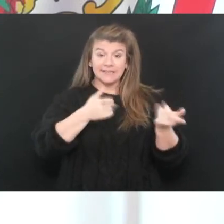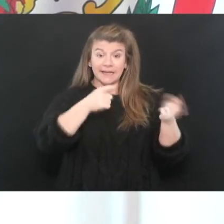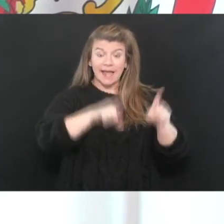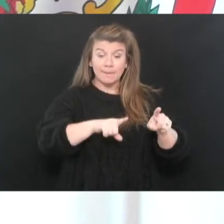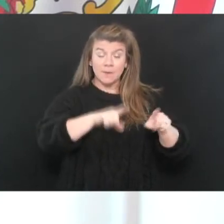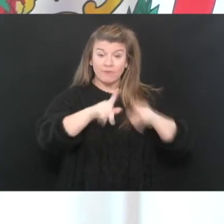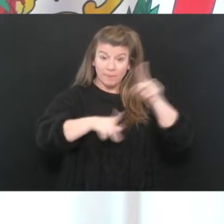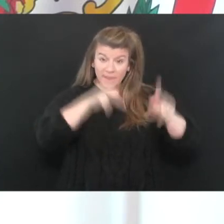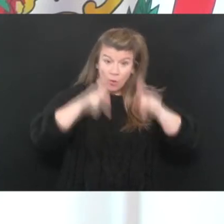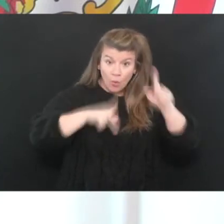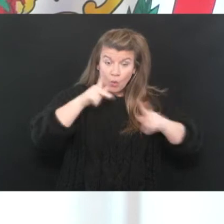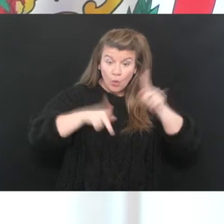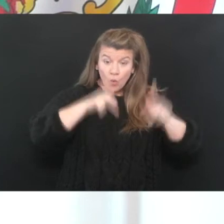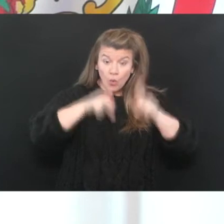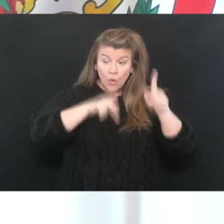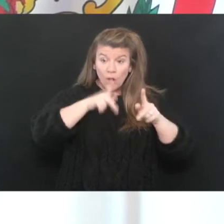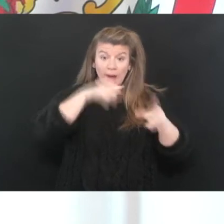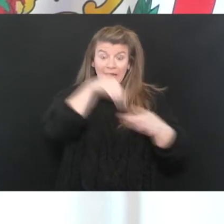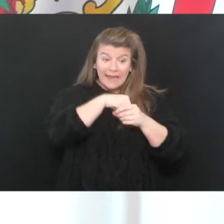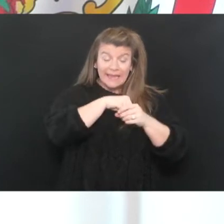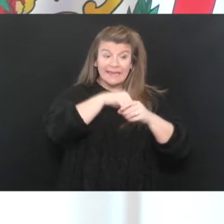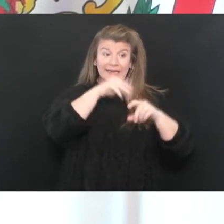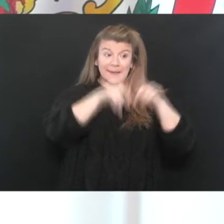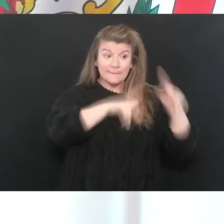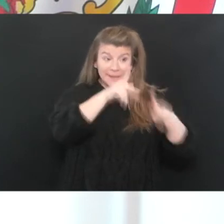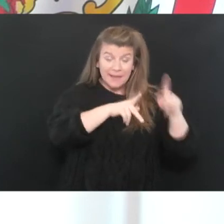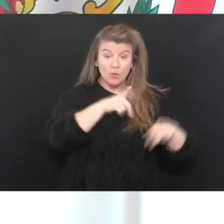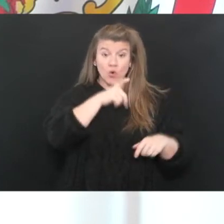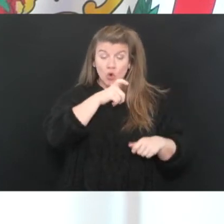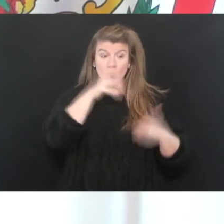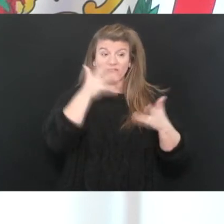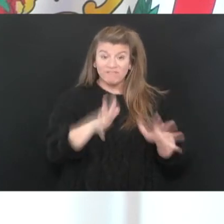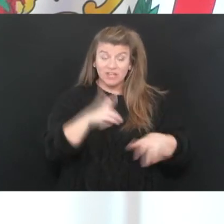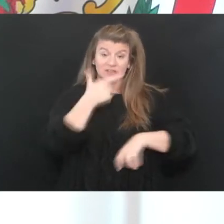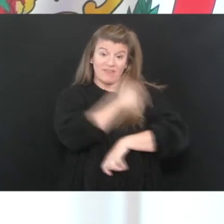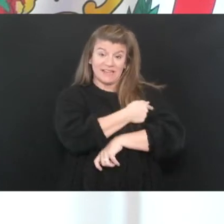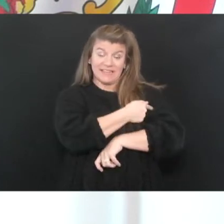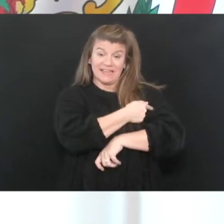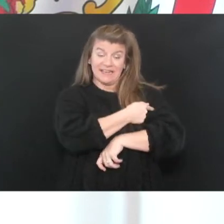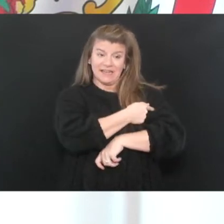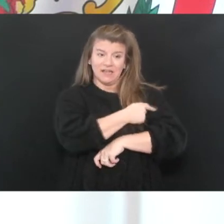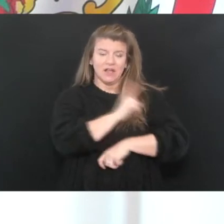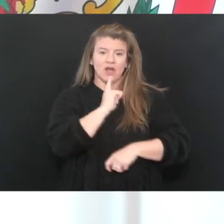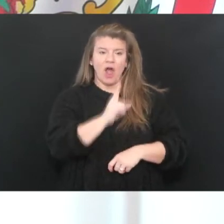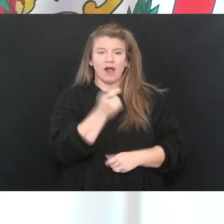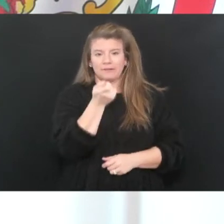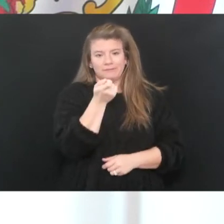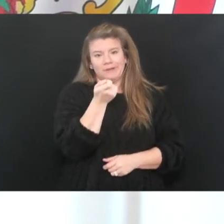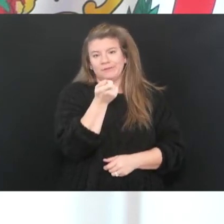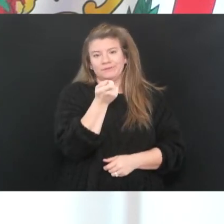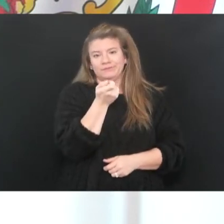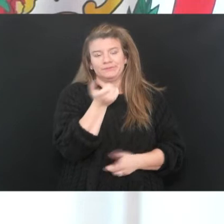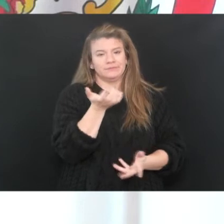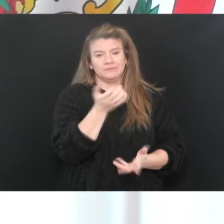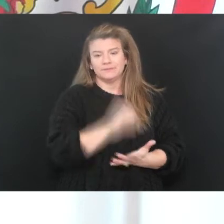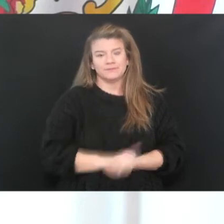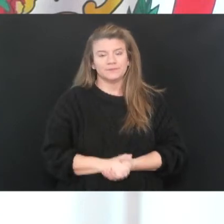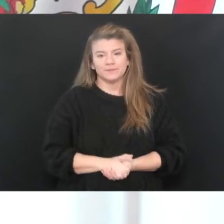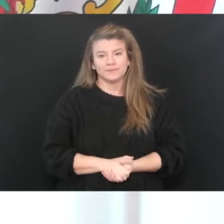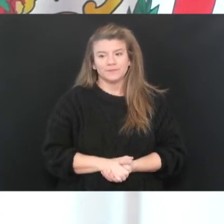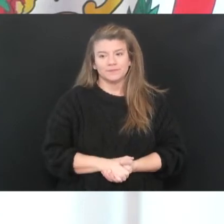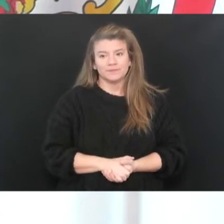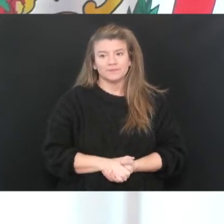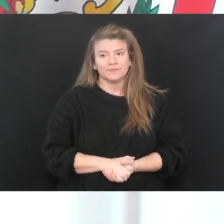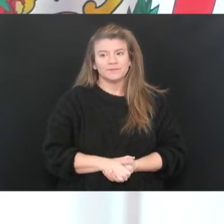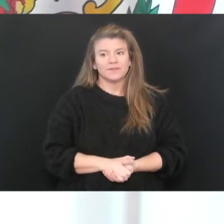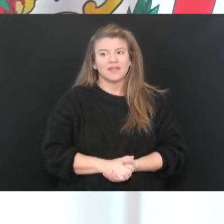people, within people that have taken the vaccine are so minuscule, it's unbelievable. That's the thing